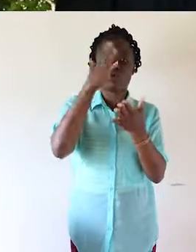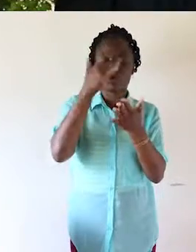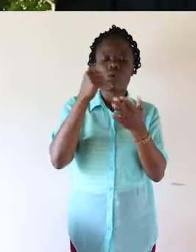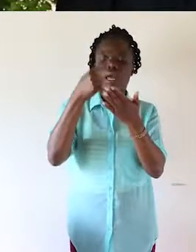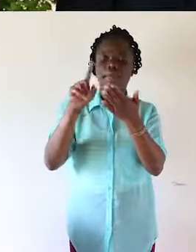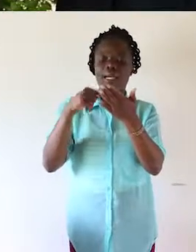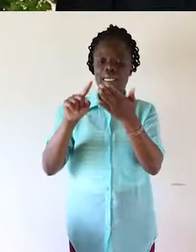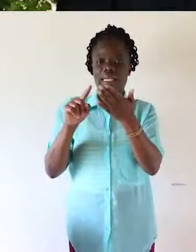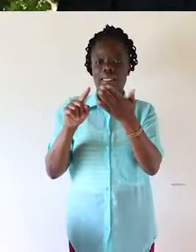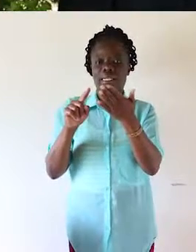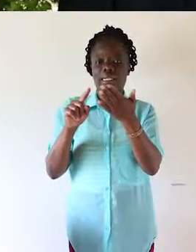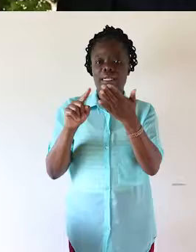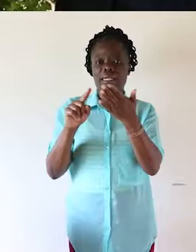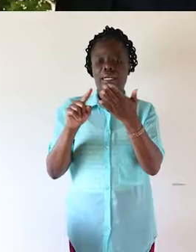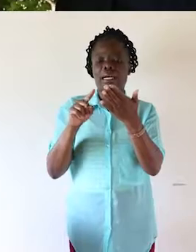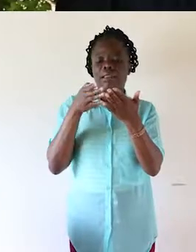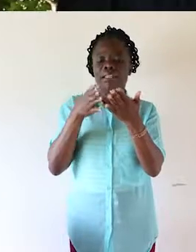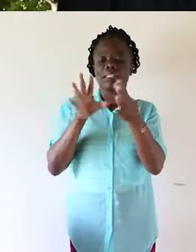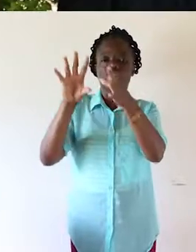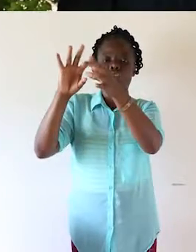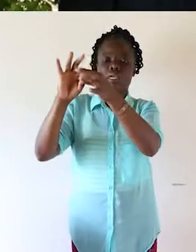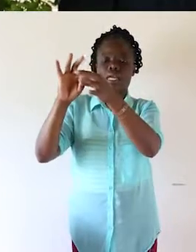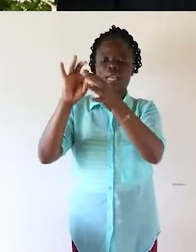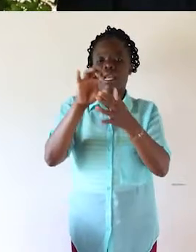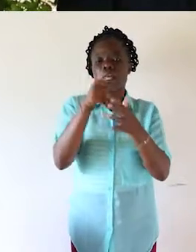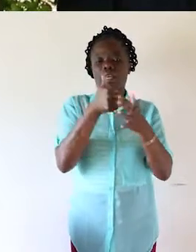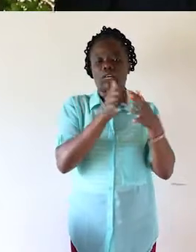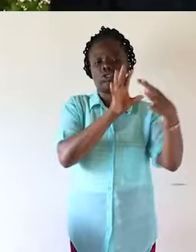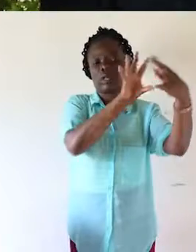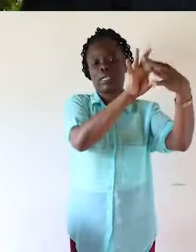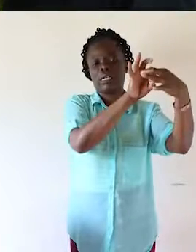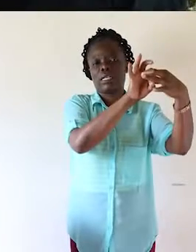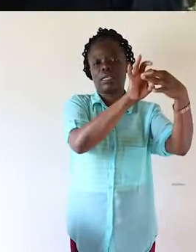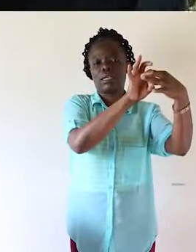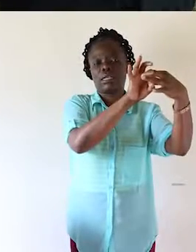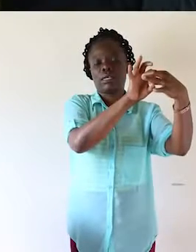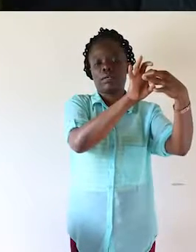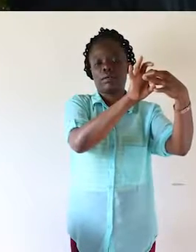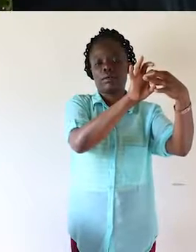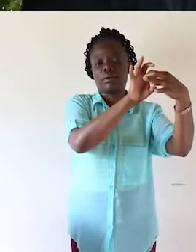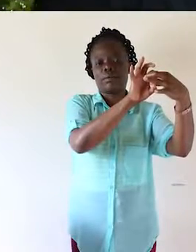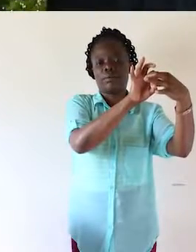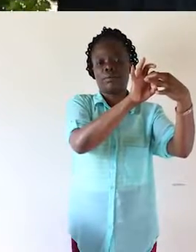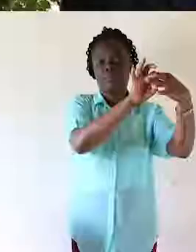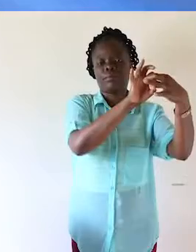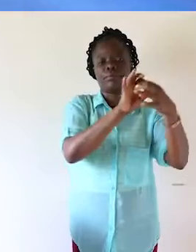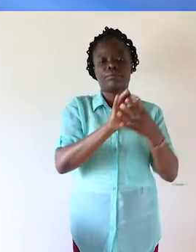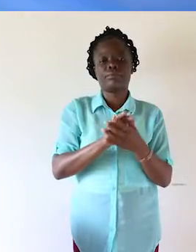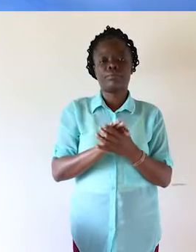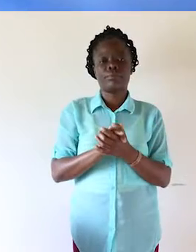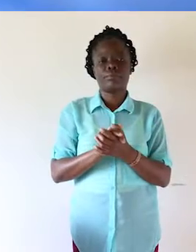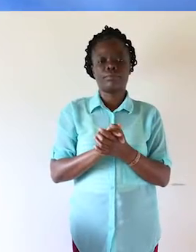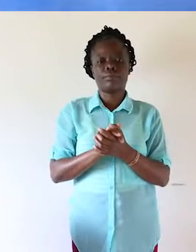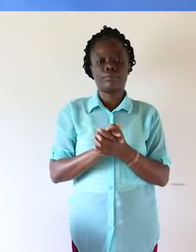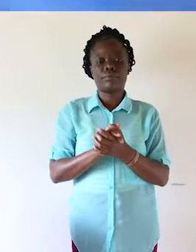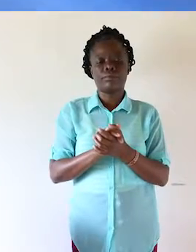we are marking a miter at this joint and the other joint there.